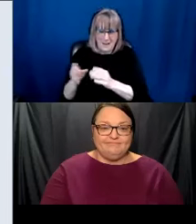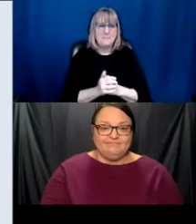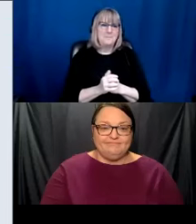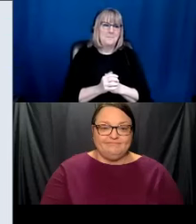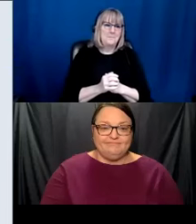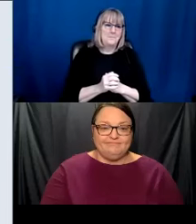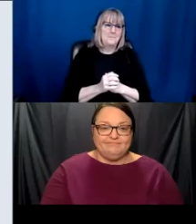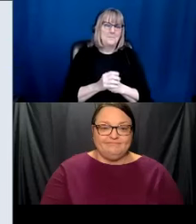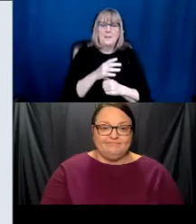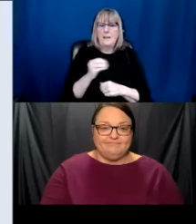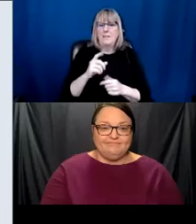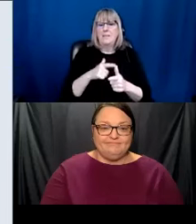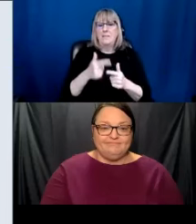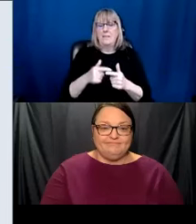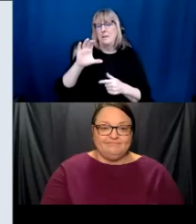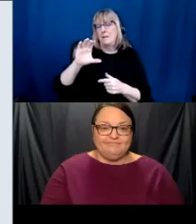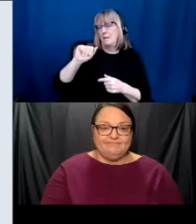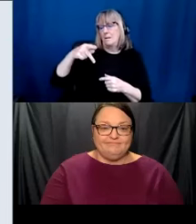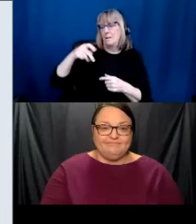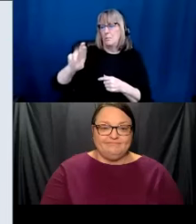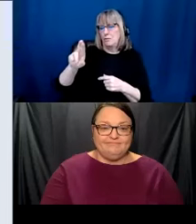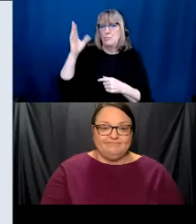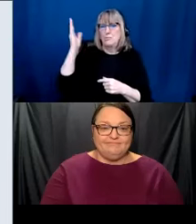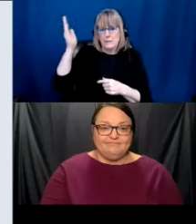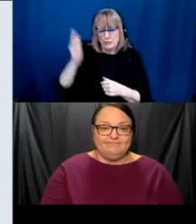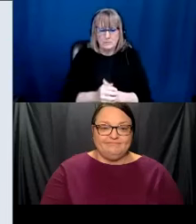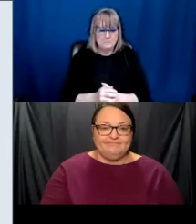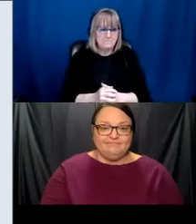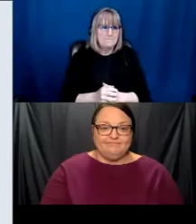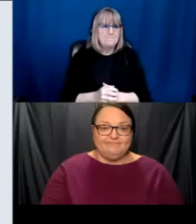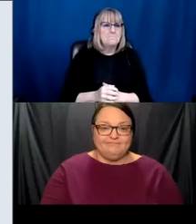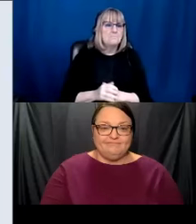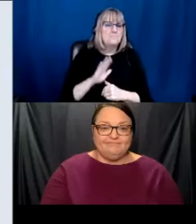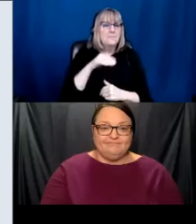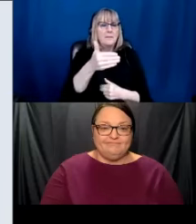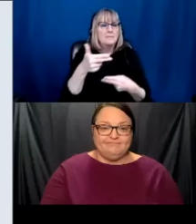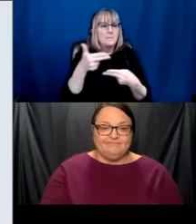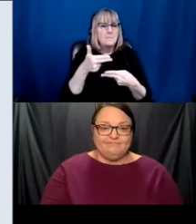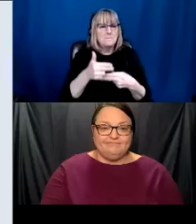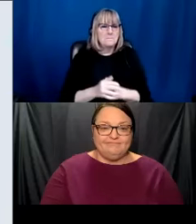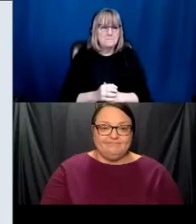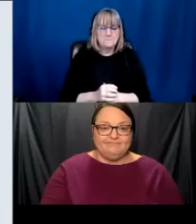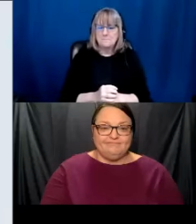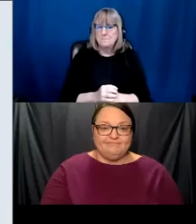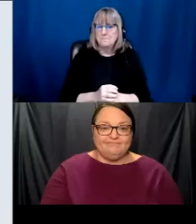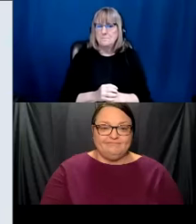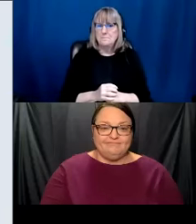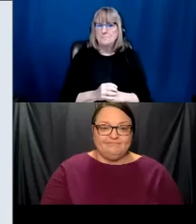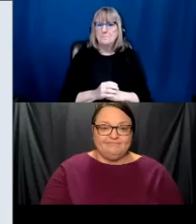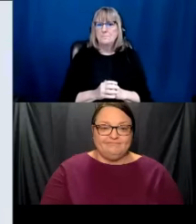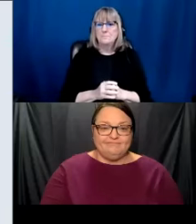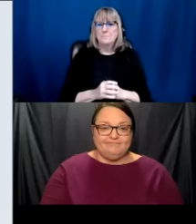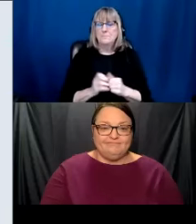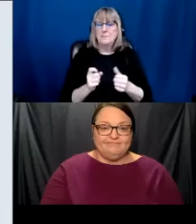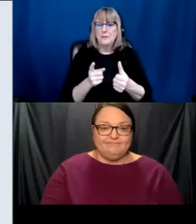plan, and then we'll have our CAPER presentation. Next slide. Vamos a hablar